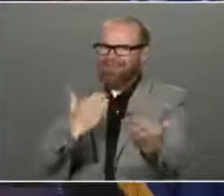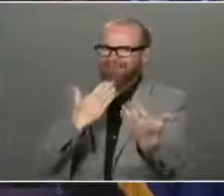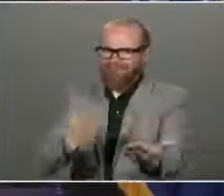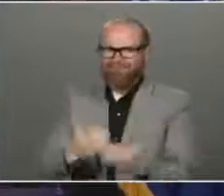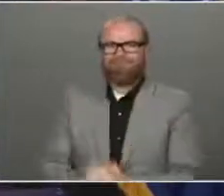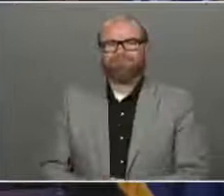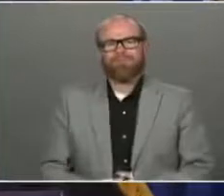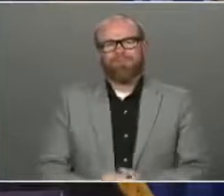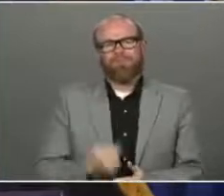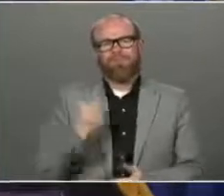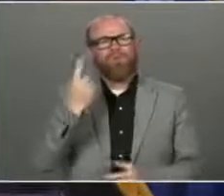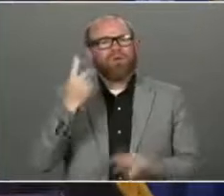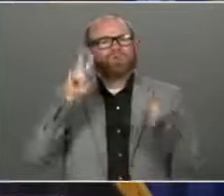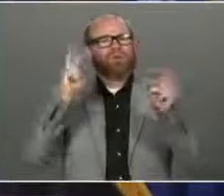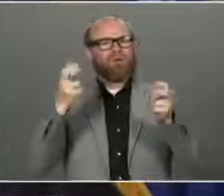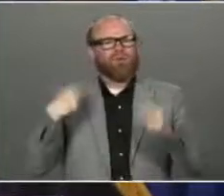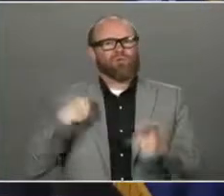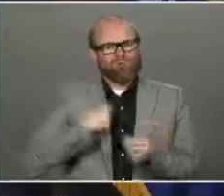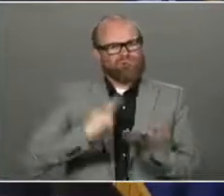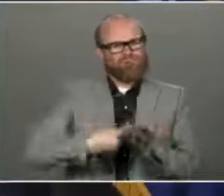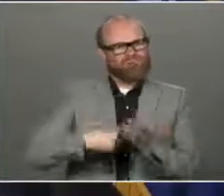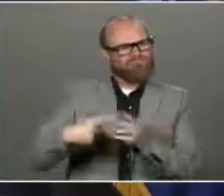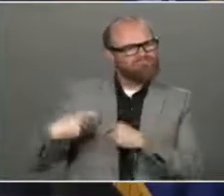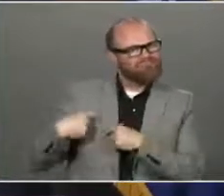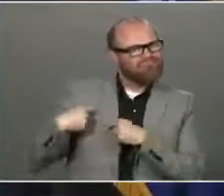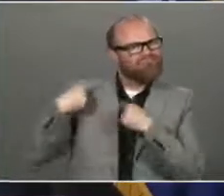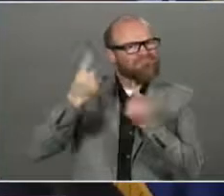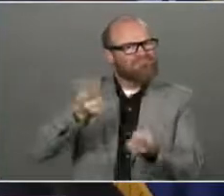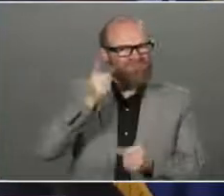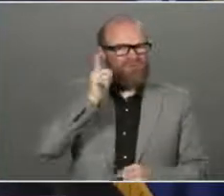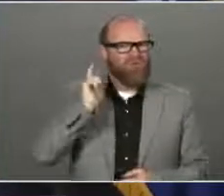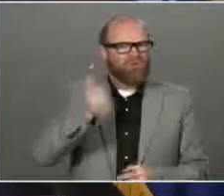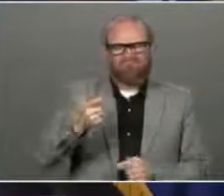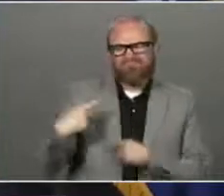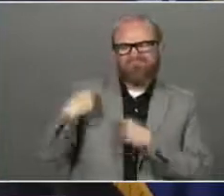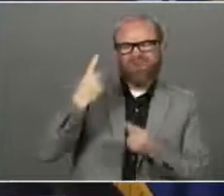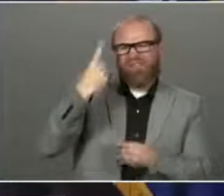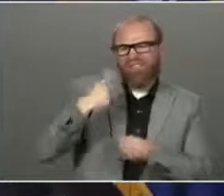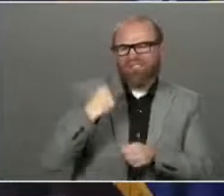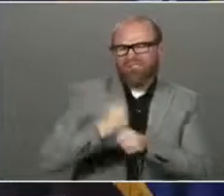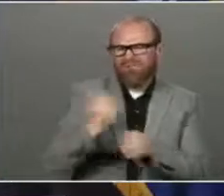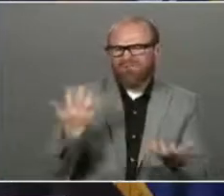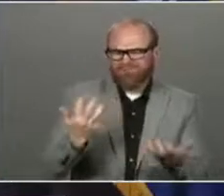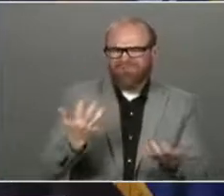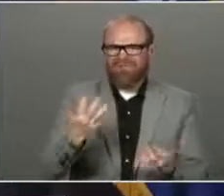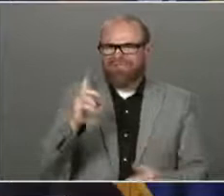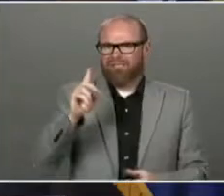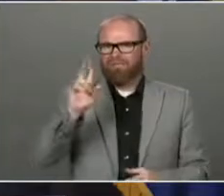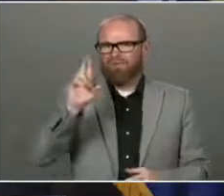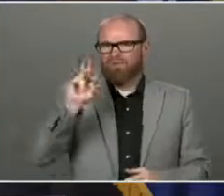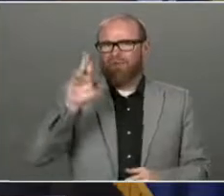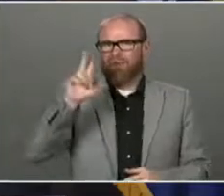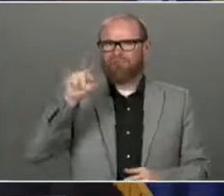topic that we've talked a lot about over the past year plus, and that is the drought that we are